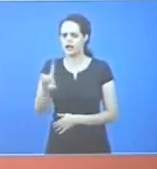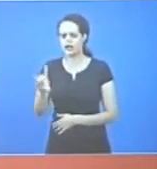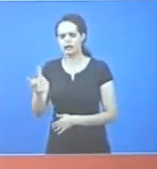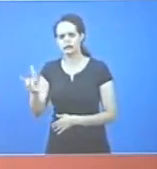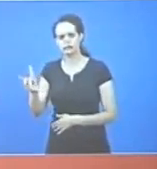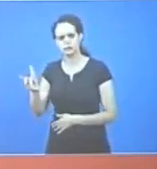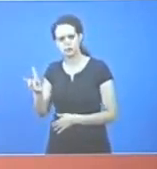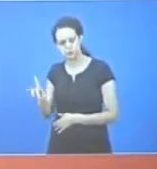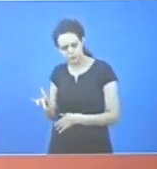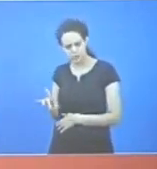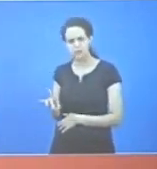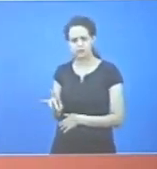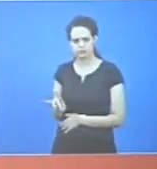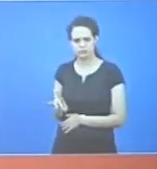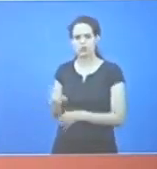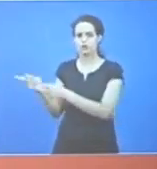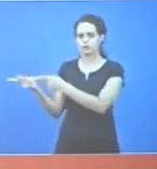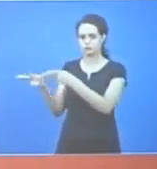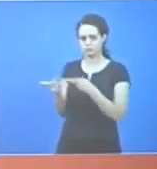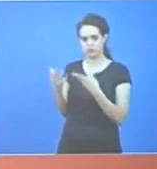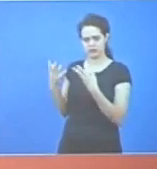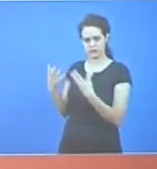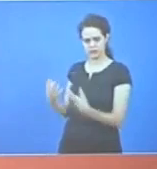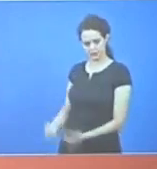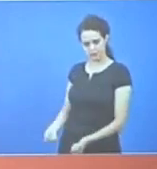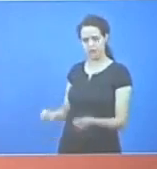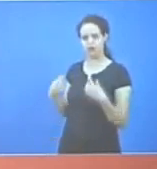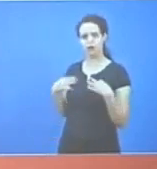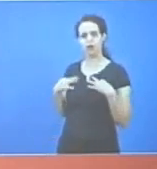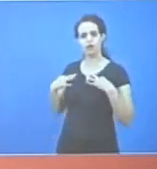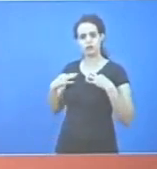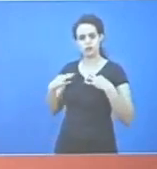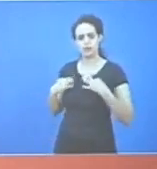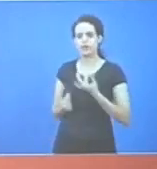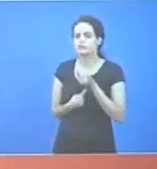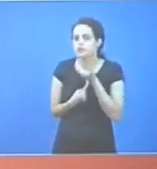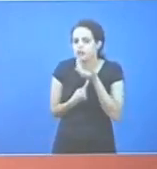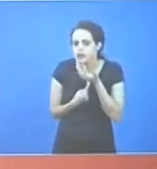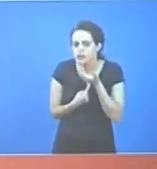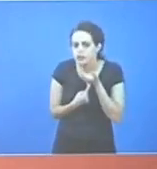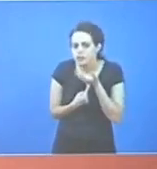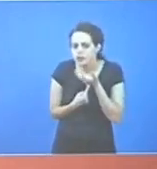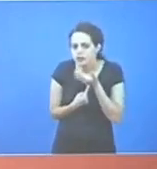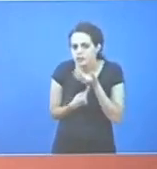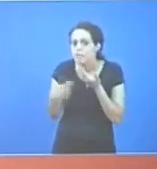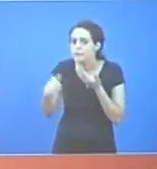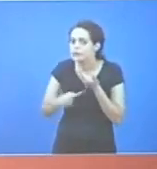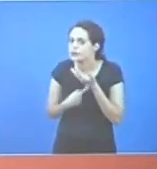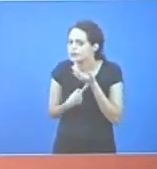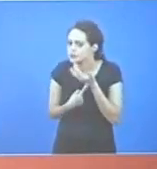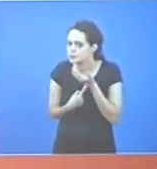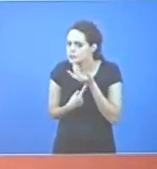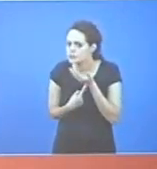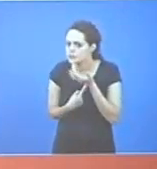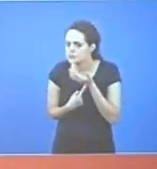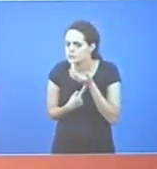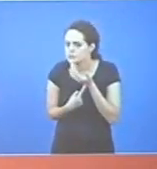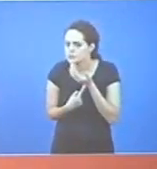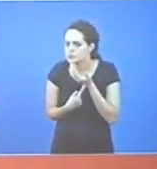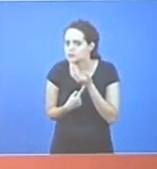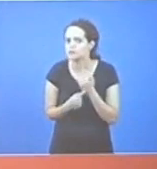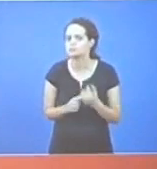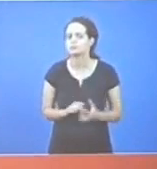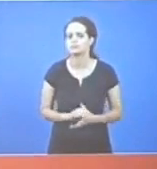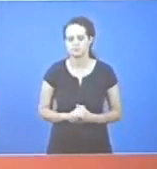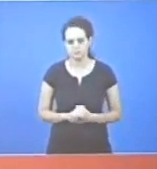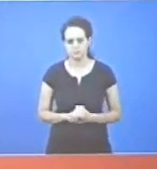church, the importance to be ready, dressed accordingly, and to have their lamps